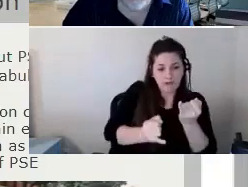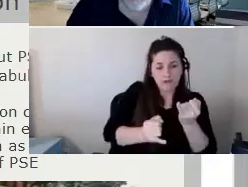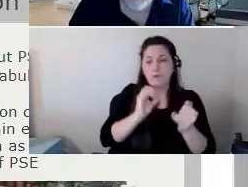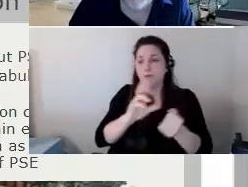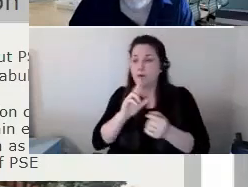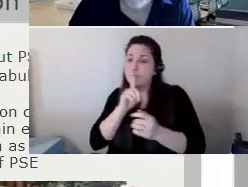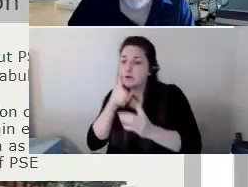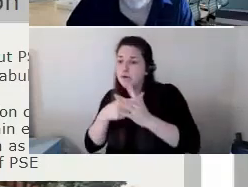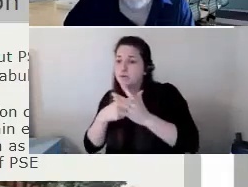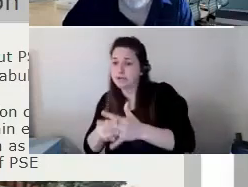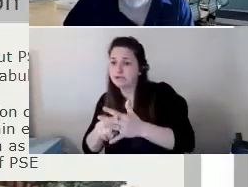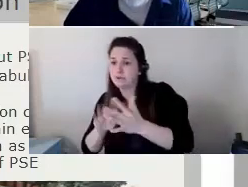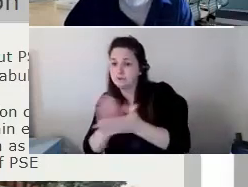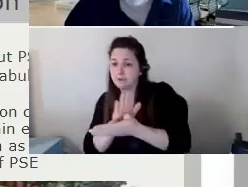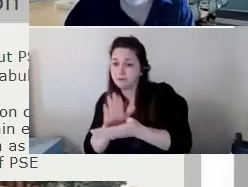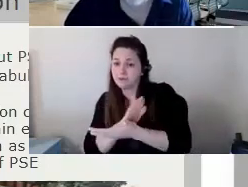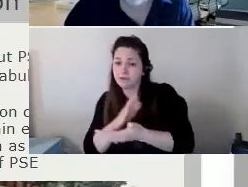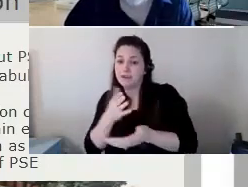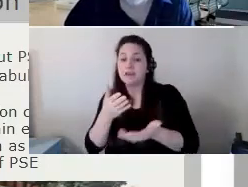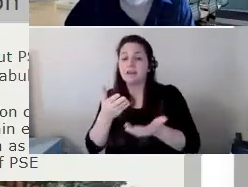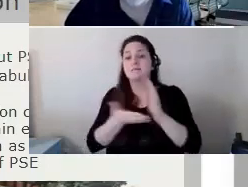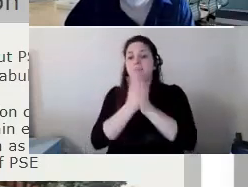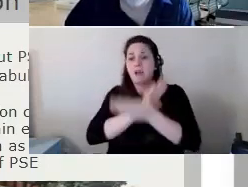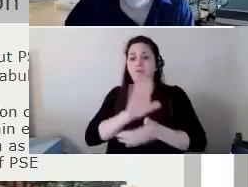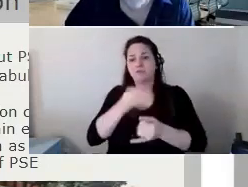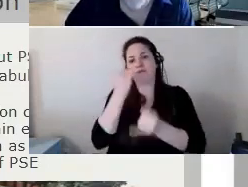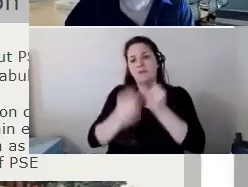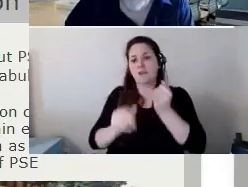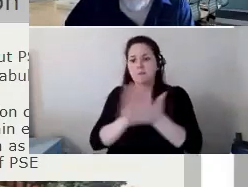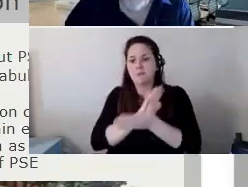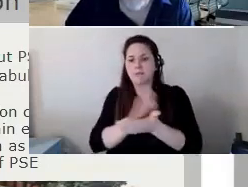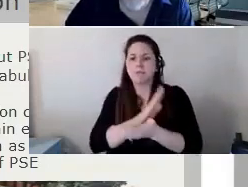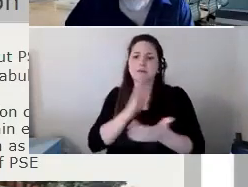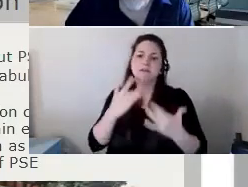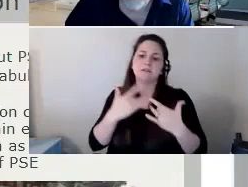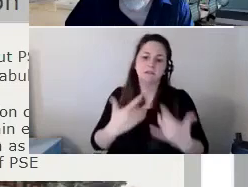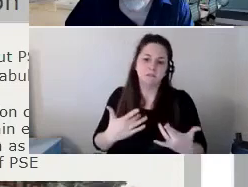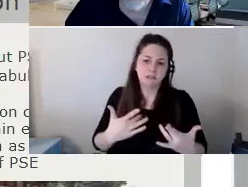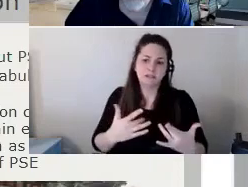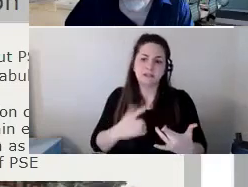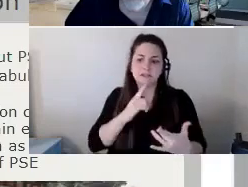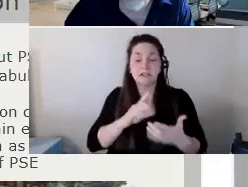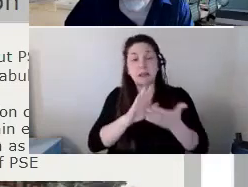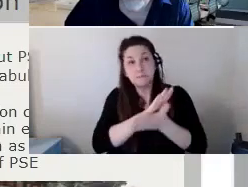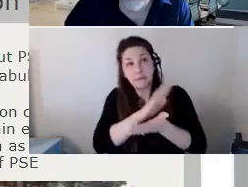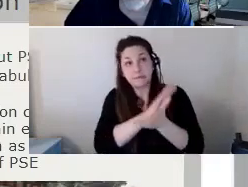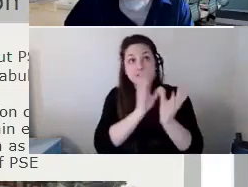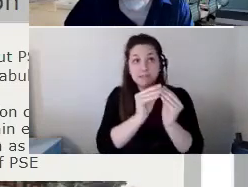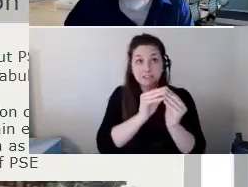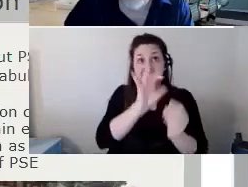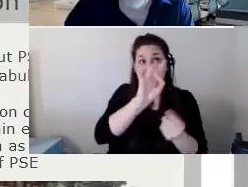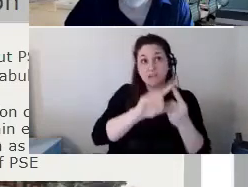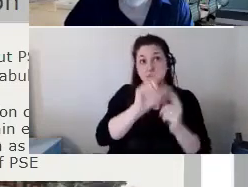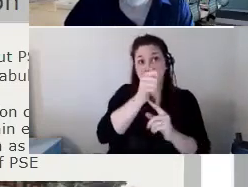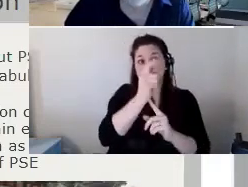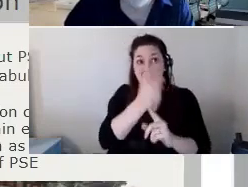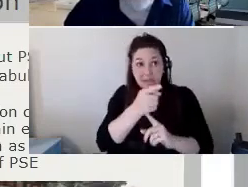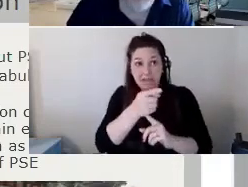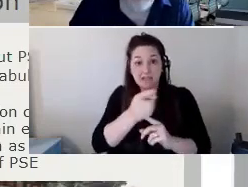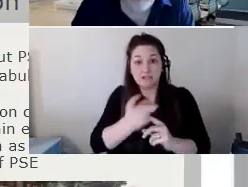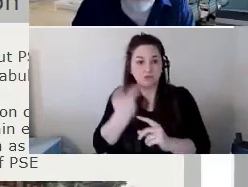paper becomes your final paper. So it typically is in paper sessions, an 8 to 10 minute kind of